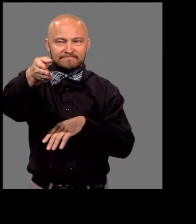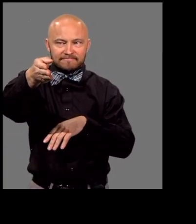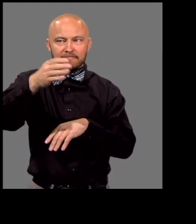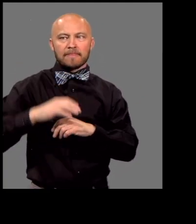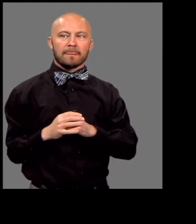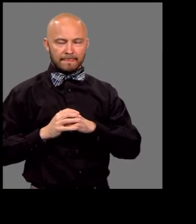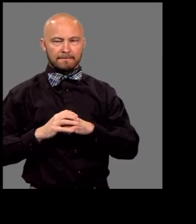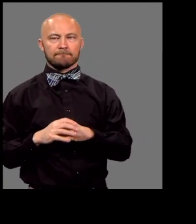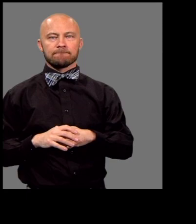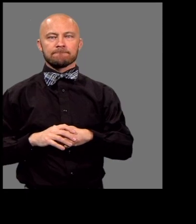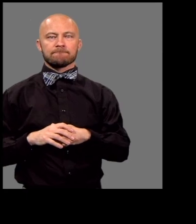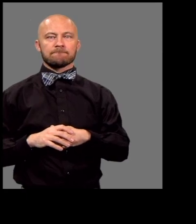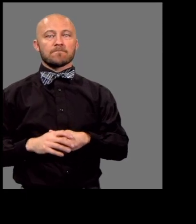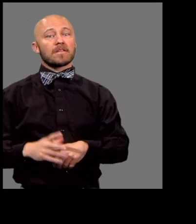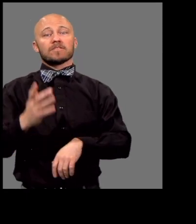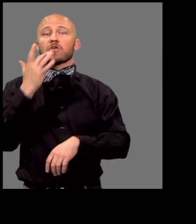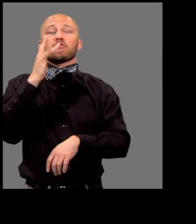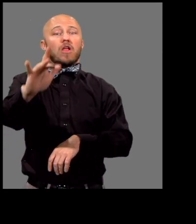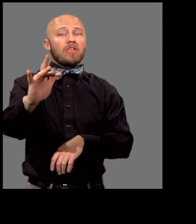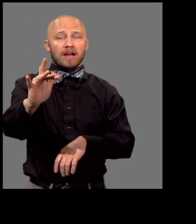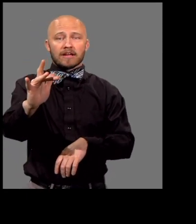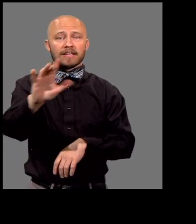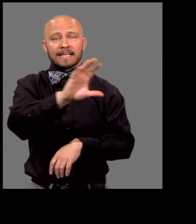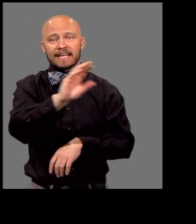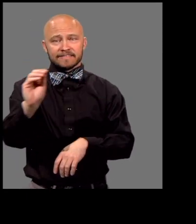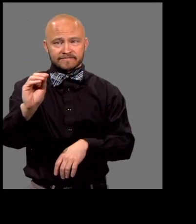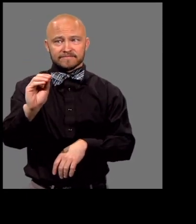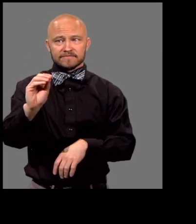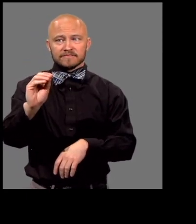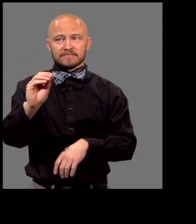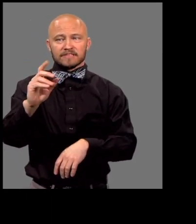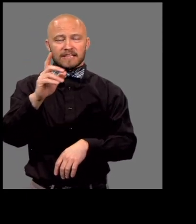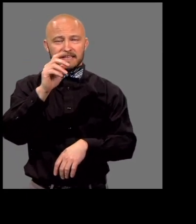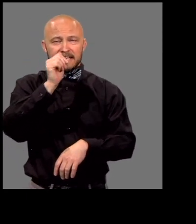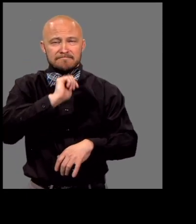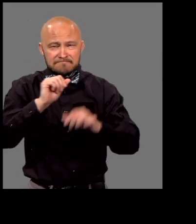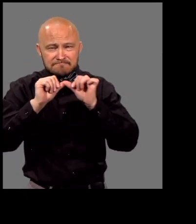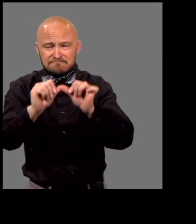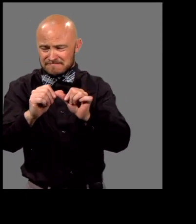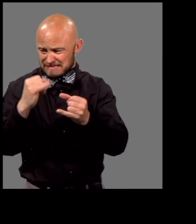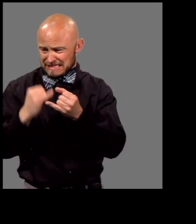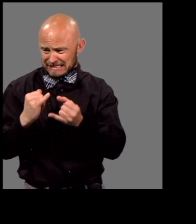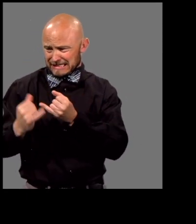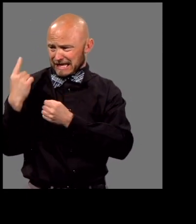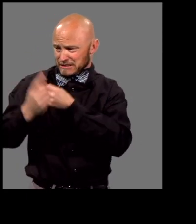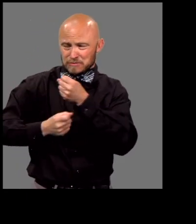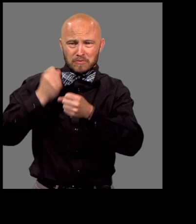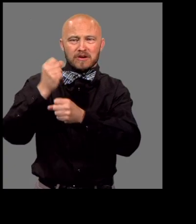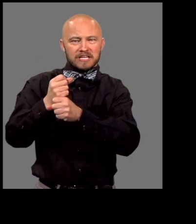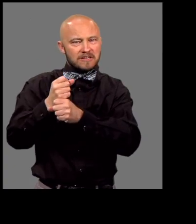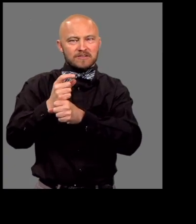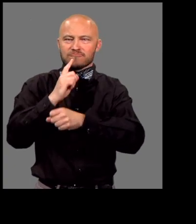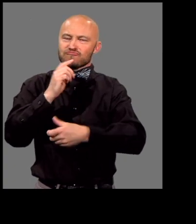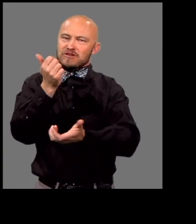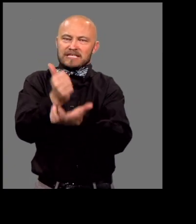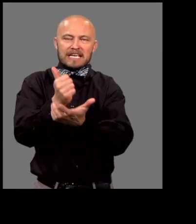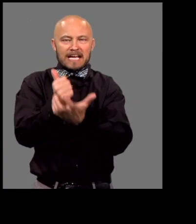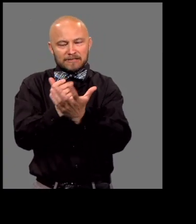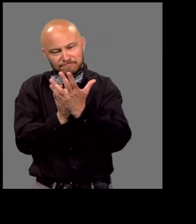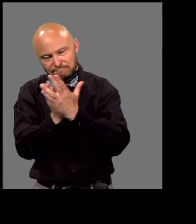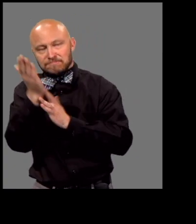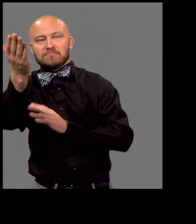that exact product there. All right. So listen, good luck out there. And, you know, the resilience that you've displayed in the last year is going to come through